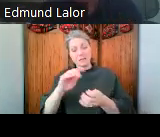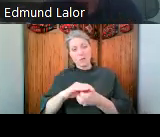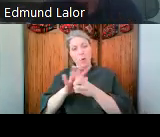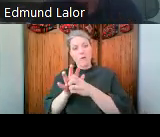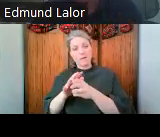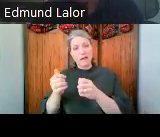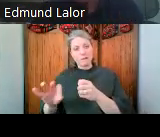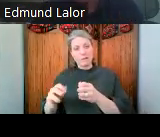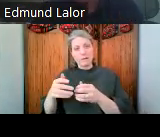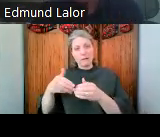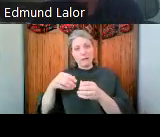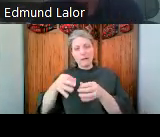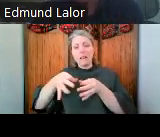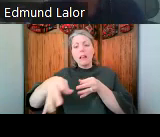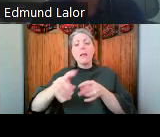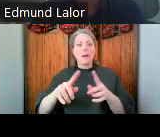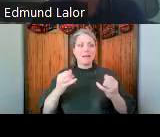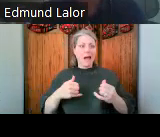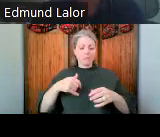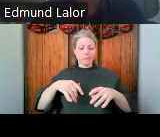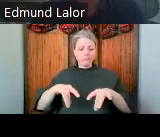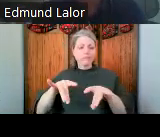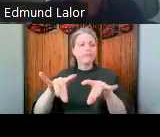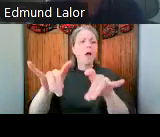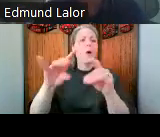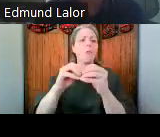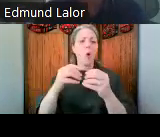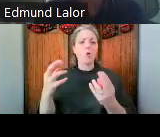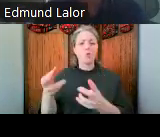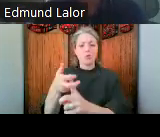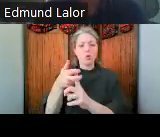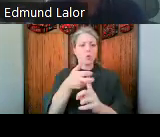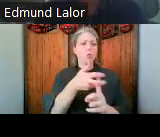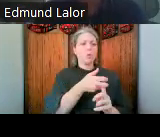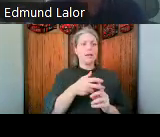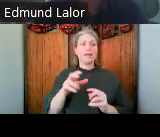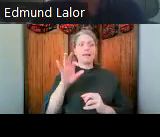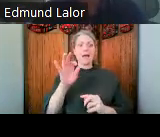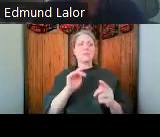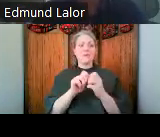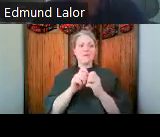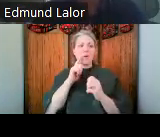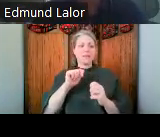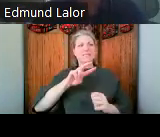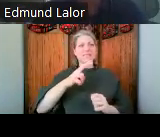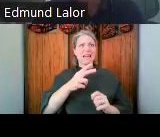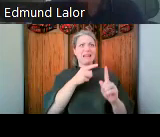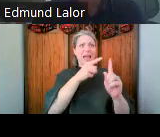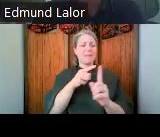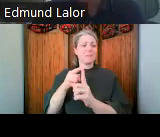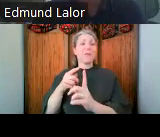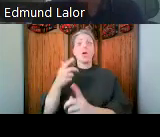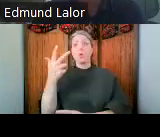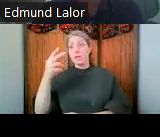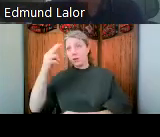but we're making good progress now and have recruited 9 individuals for this second aim so far, 3 neurotypical adults, 3 adults